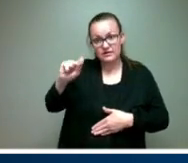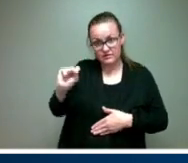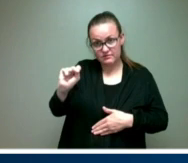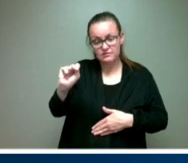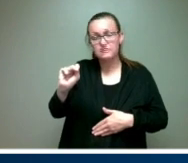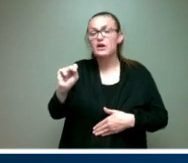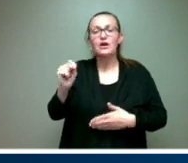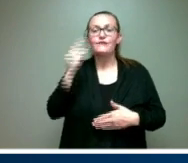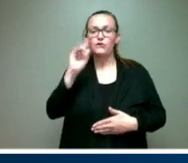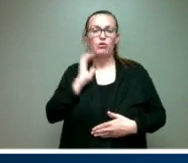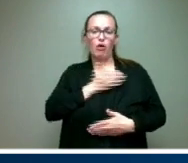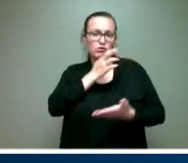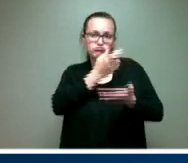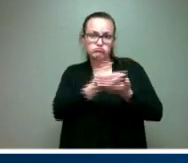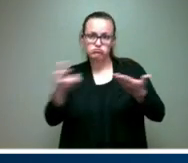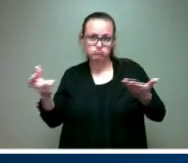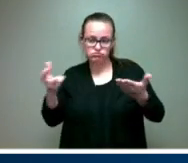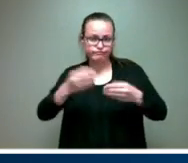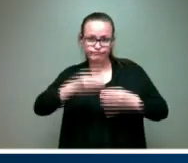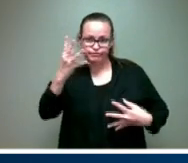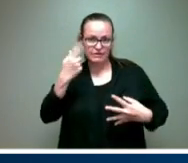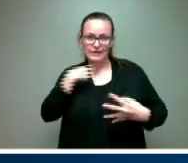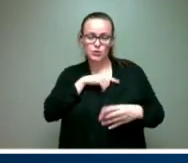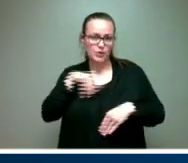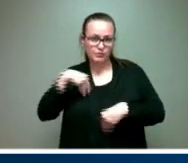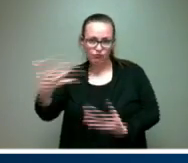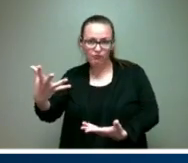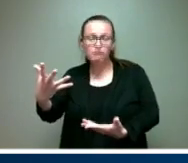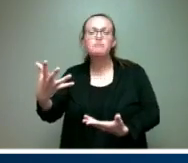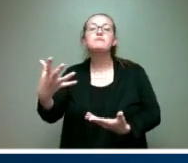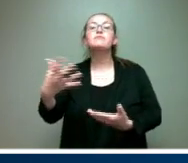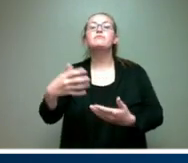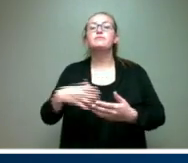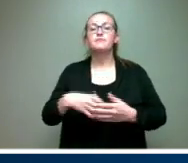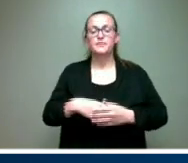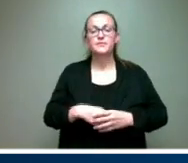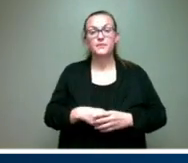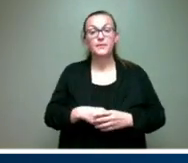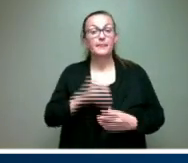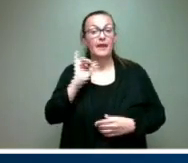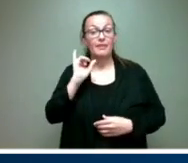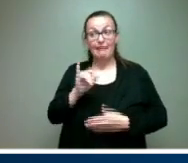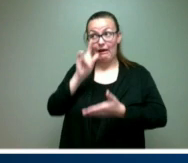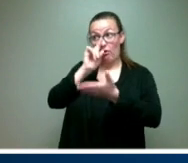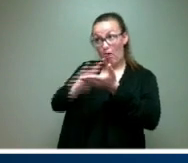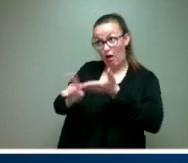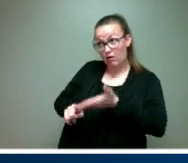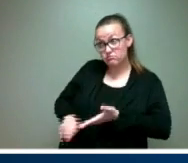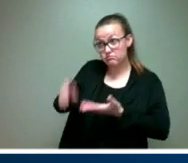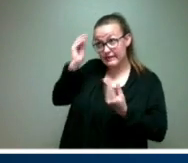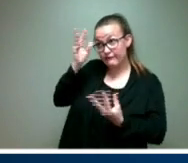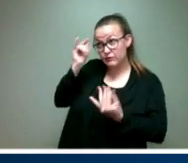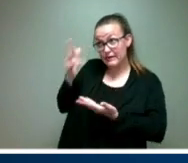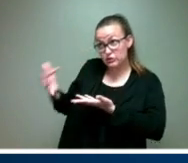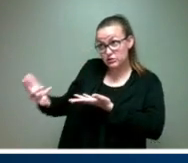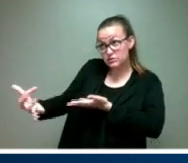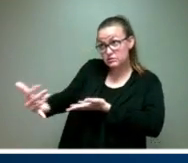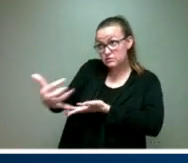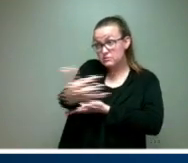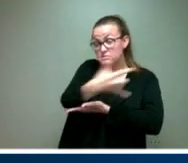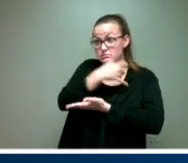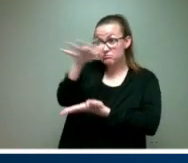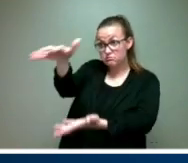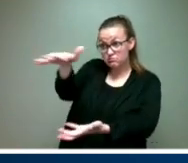resources. And one of those things, we're going to take the information from that audit and then knowing and thinking about